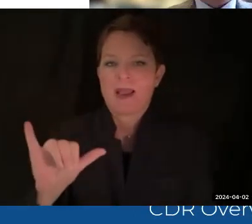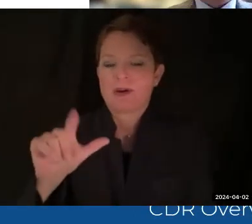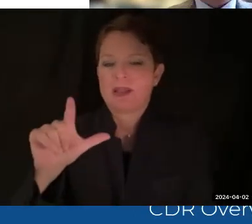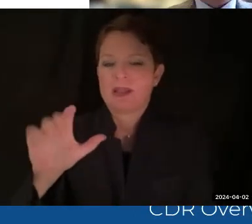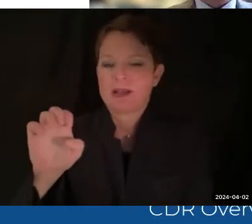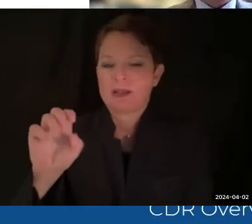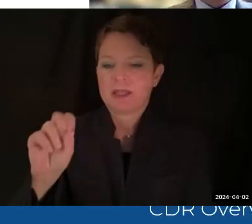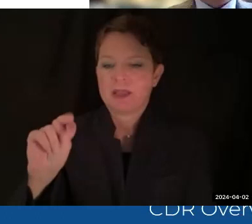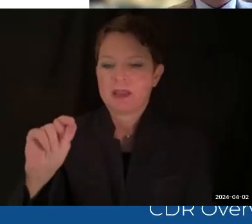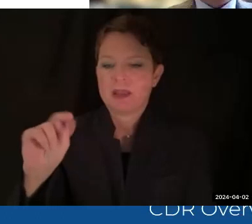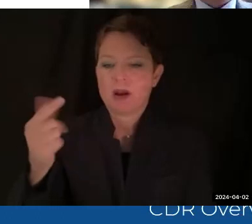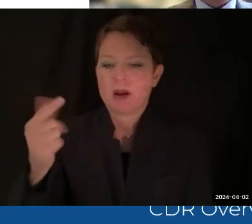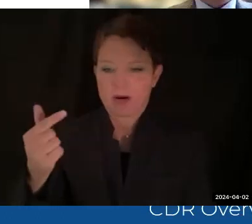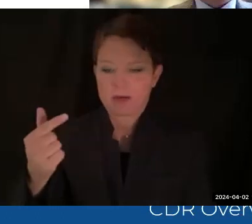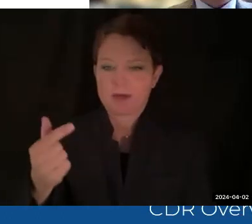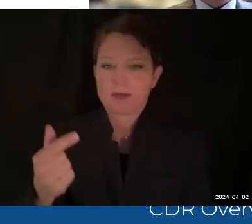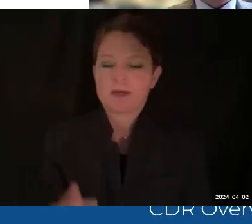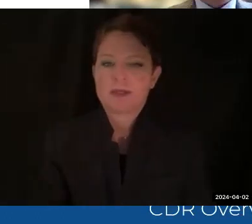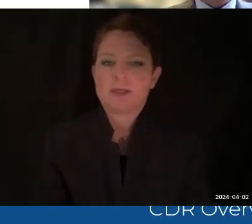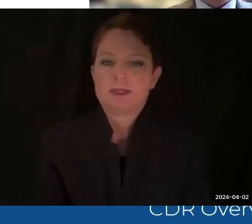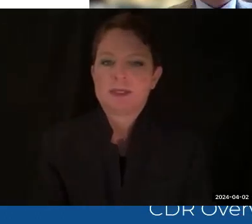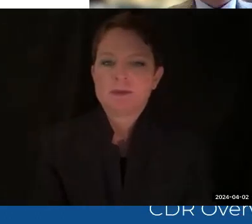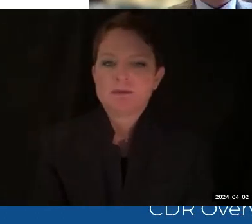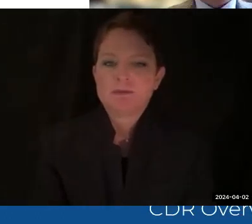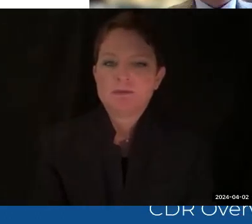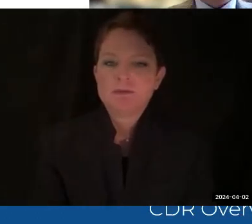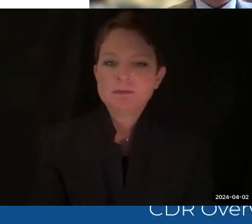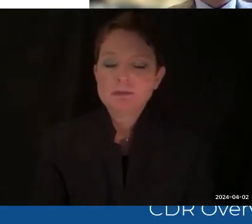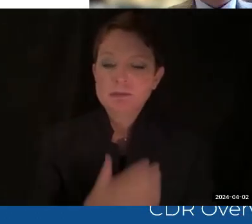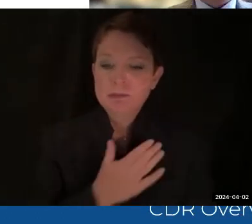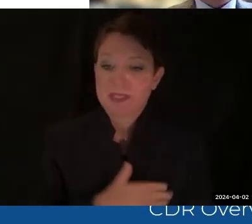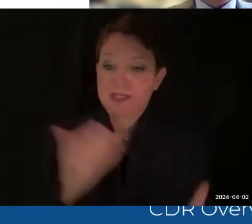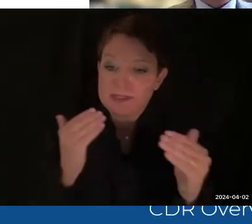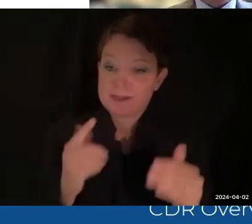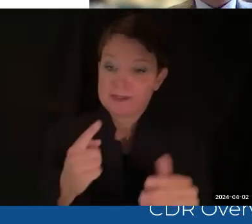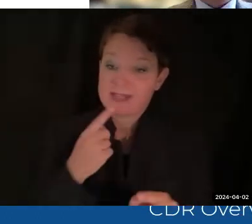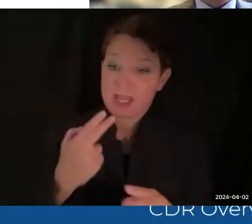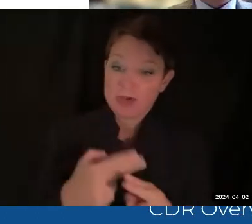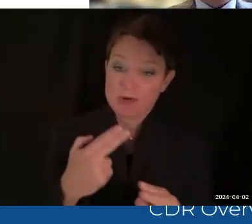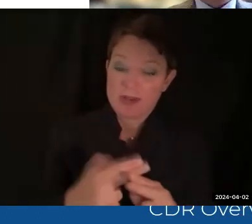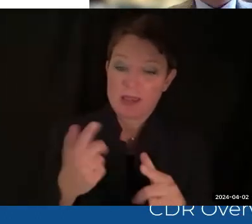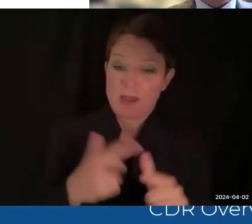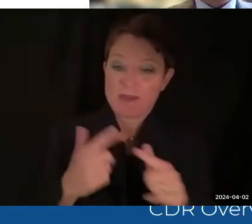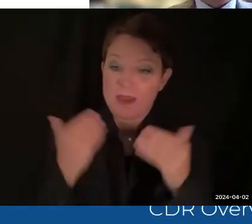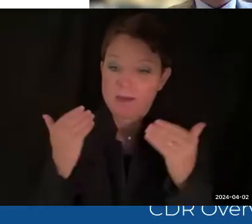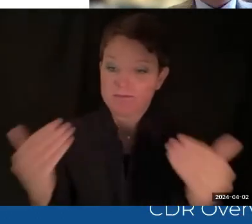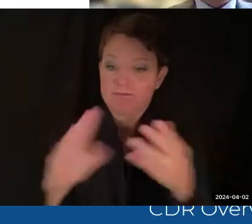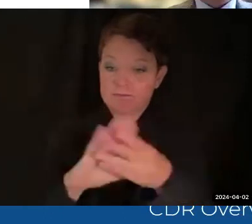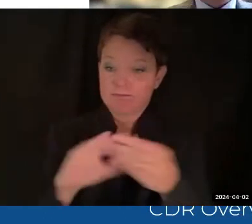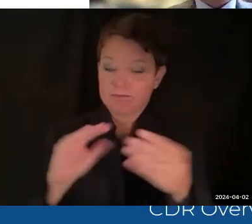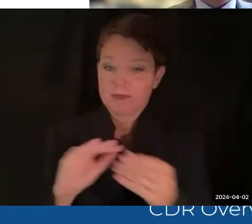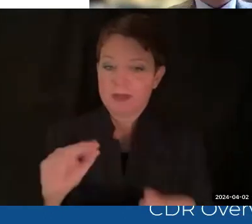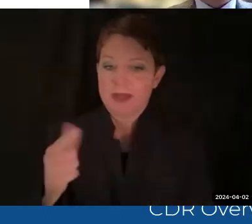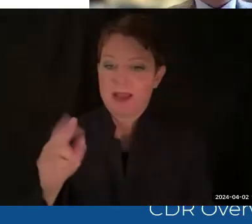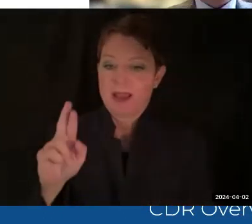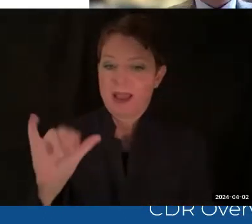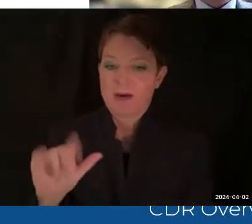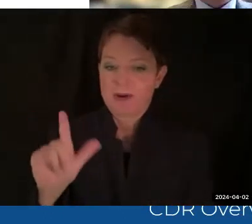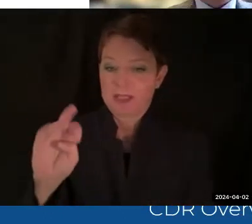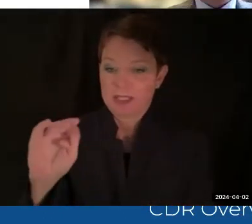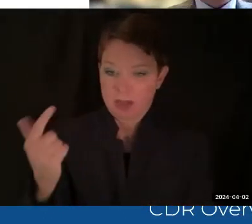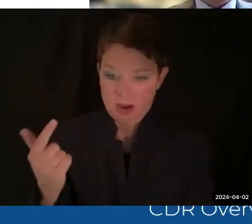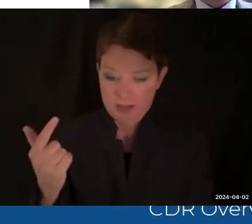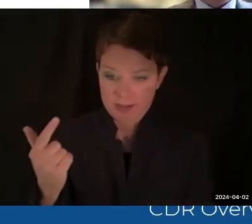Harry Leong. If you could state your name for the record. My name is Harry